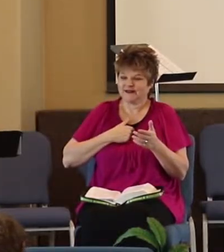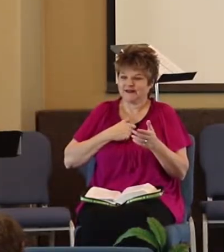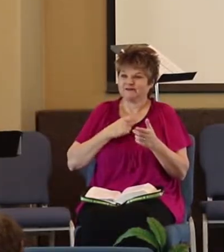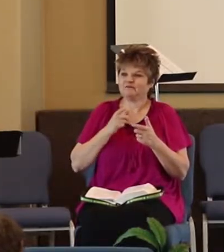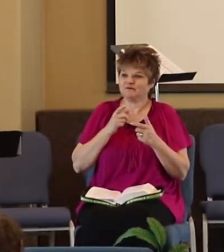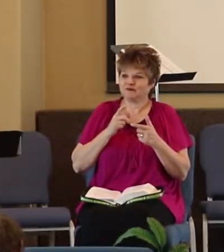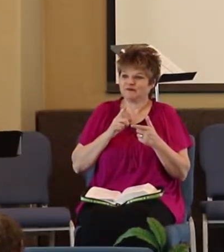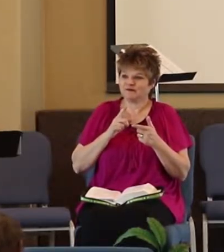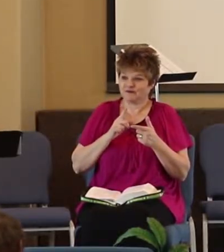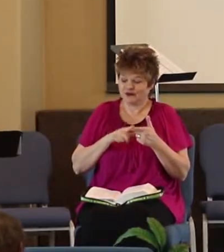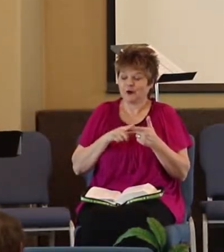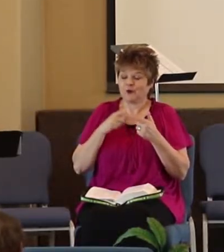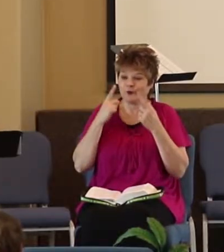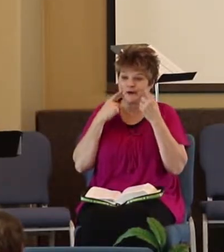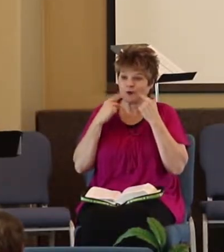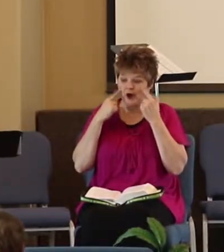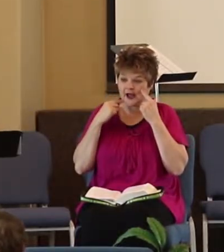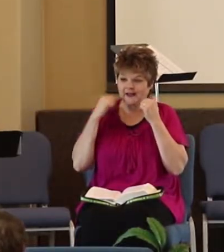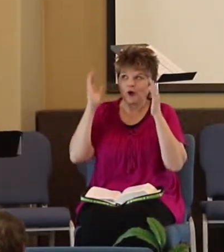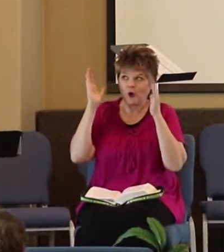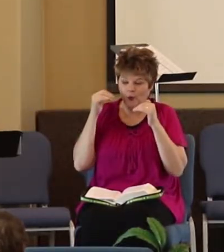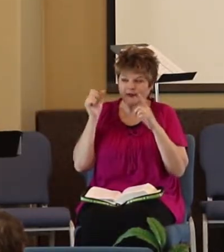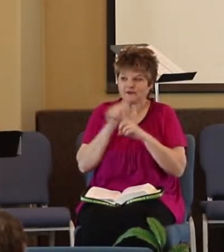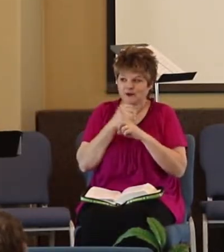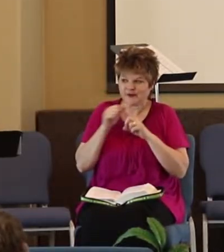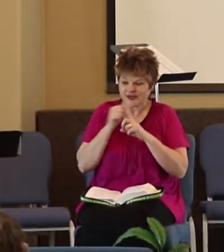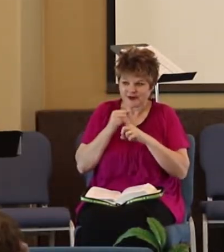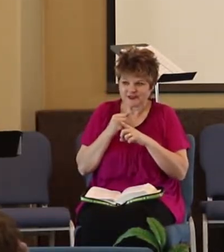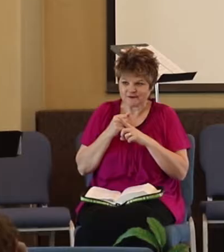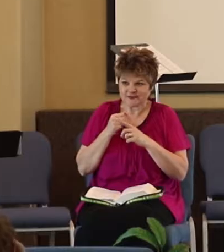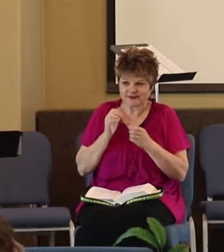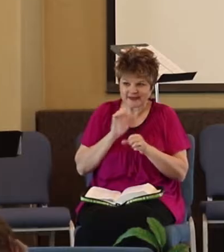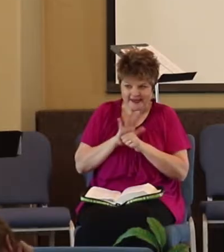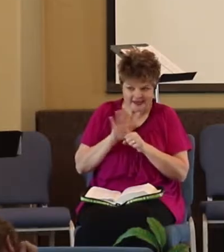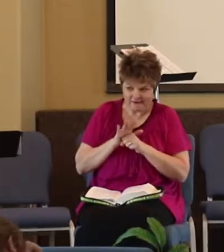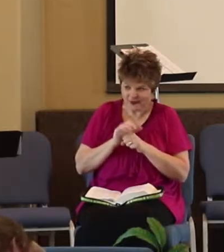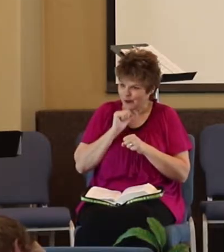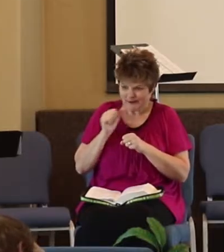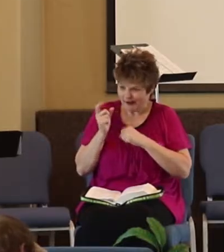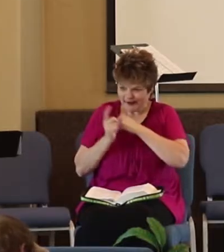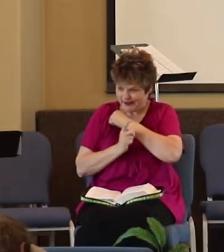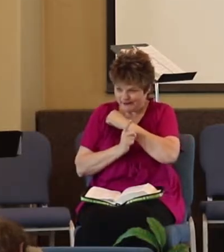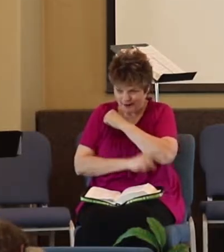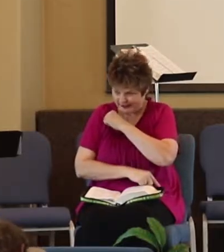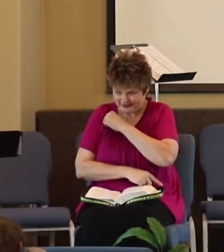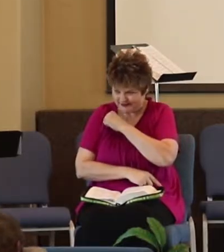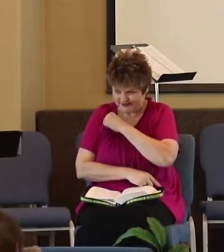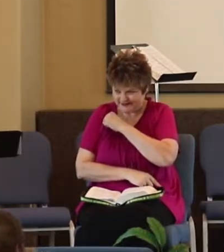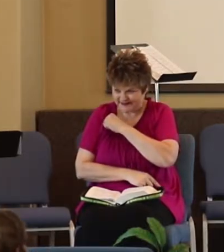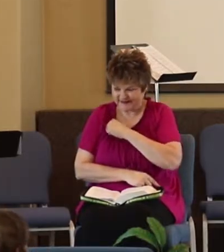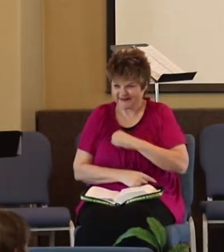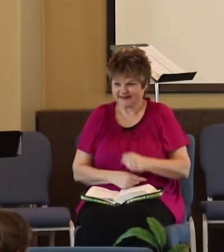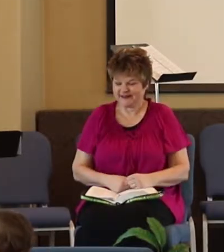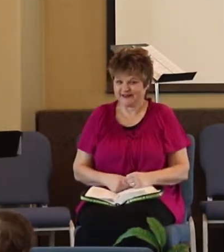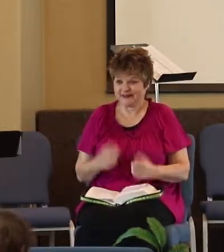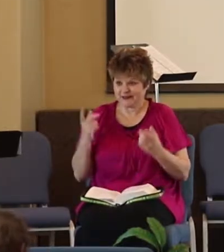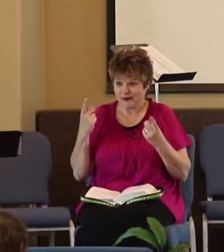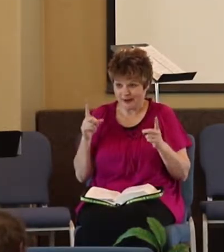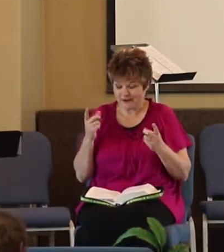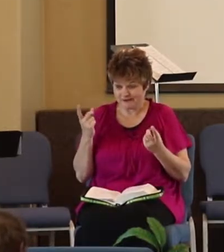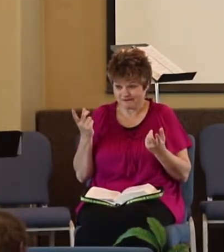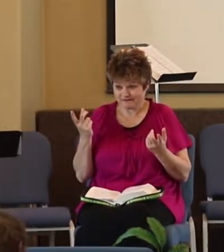hoping that if we beat ourselves up enough that we would not get punished. And you know what